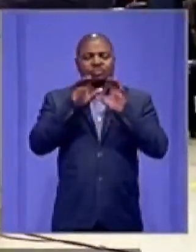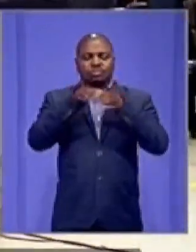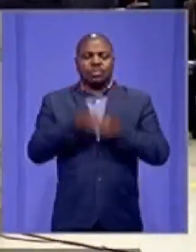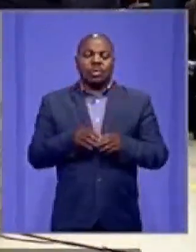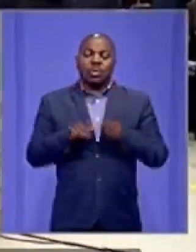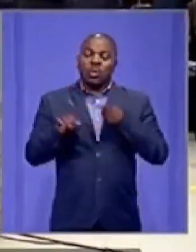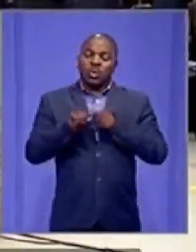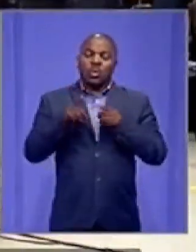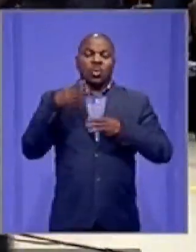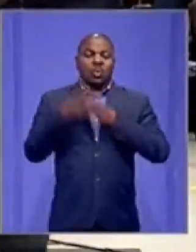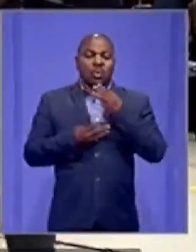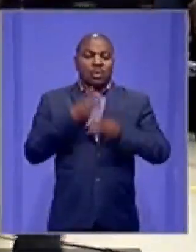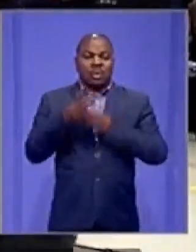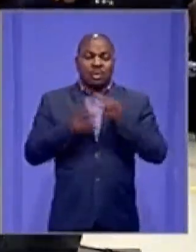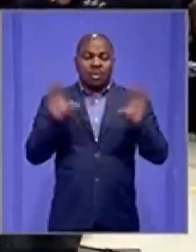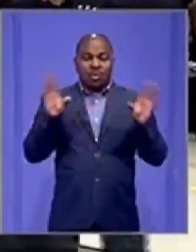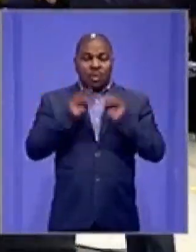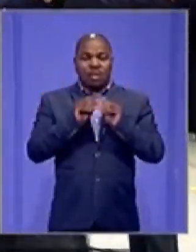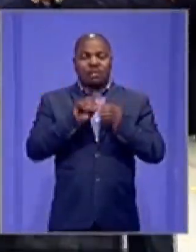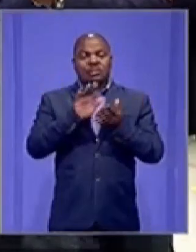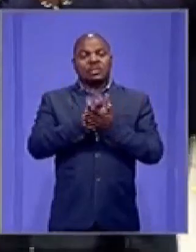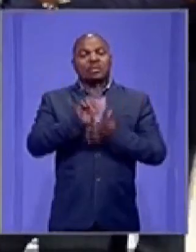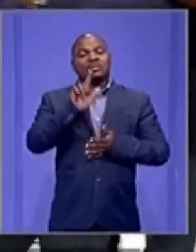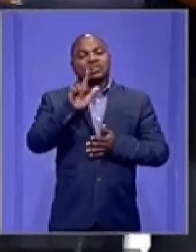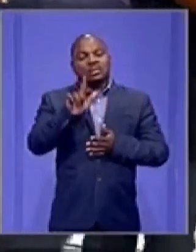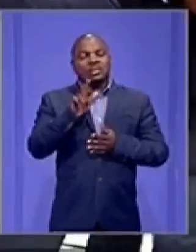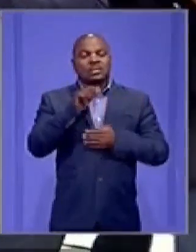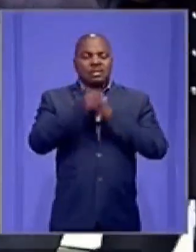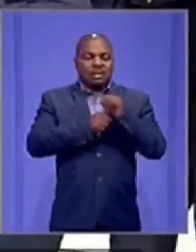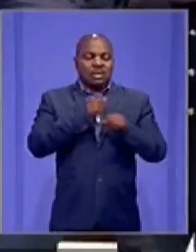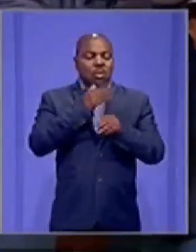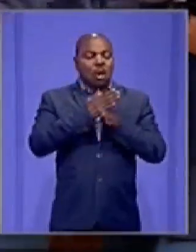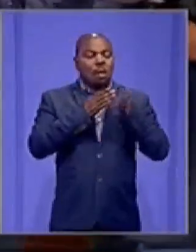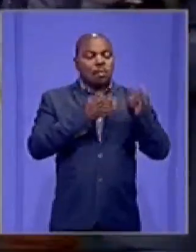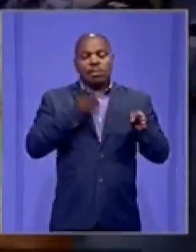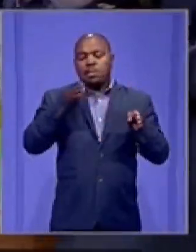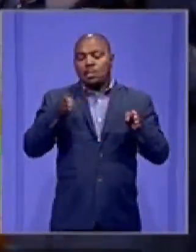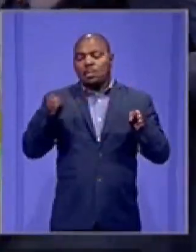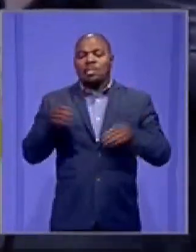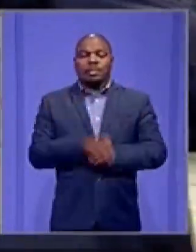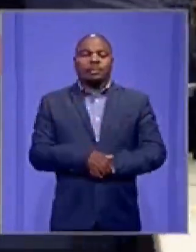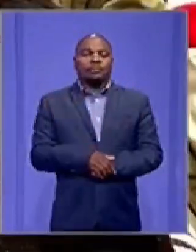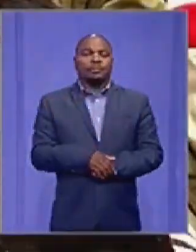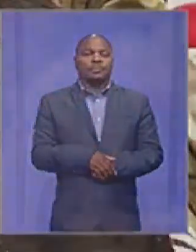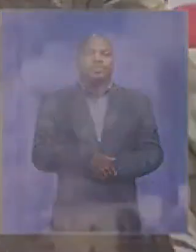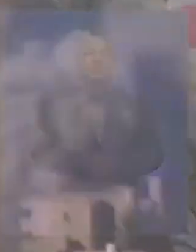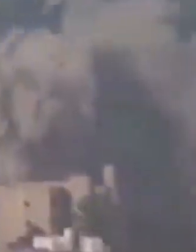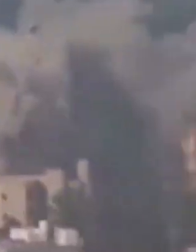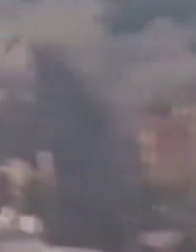o phethagaditše mengwaga e 17 go mafapha a tša molao mo nageng.